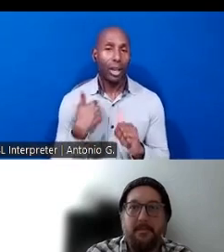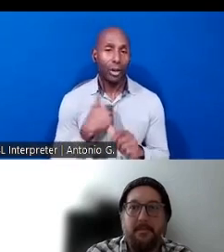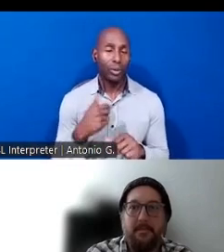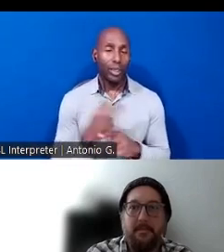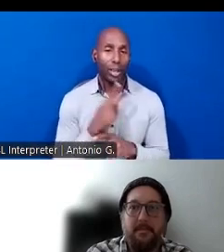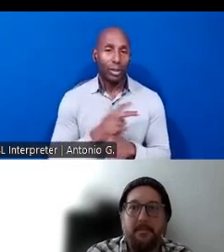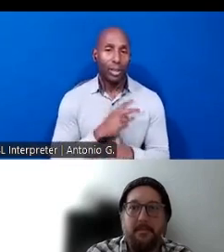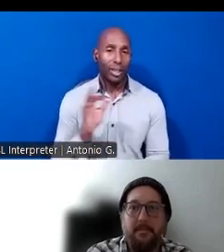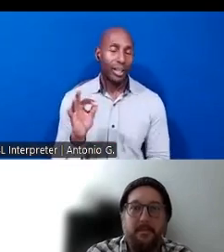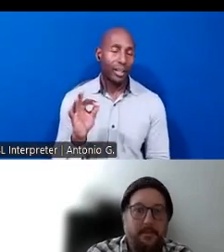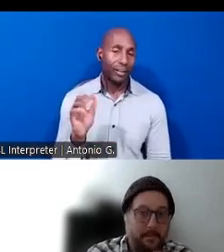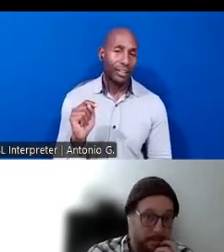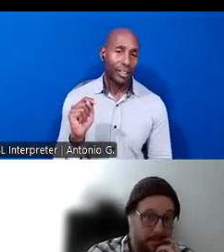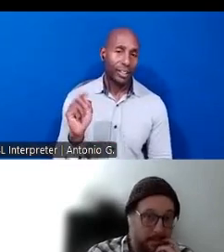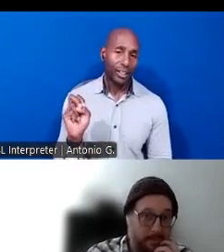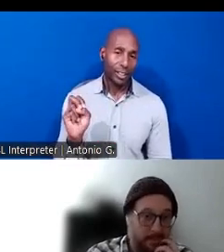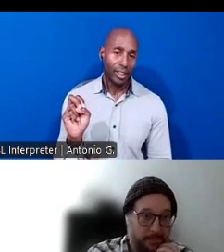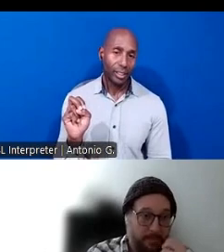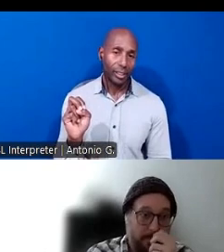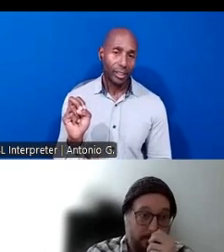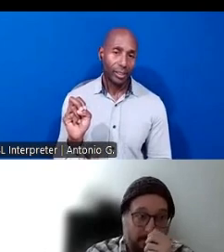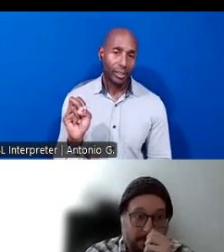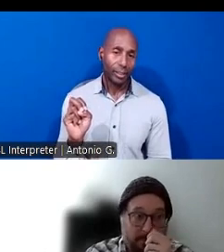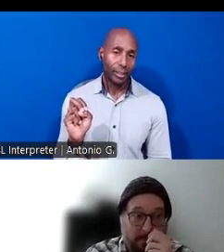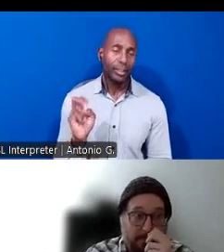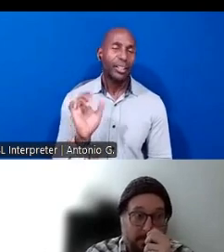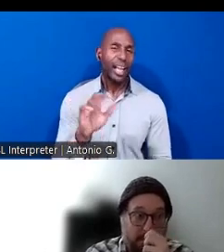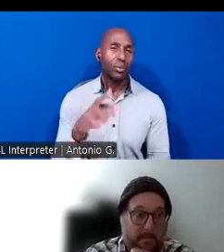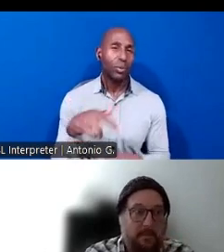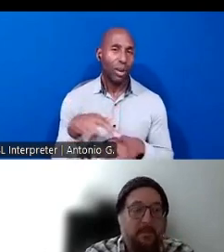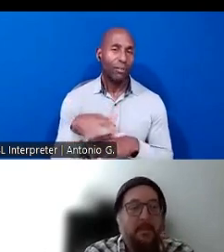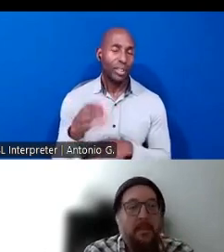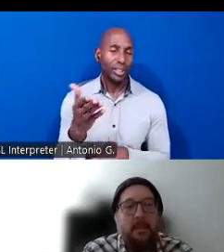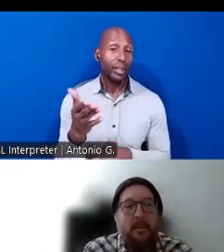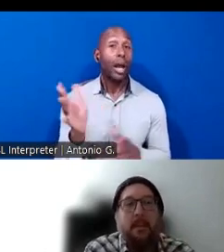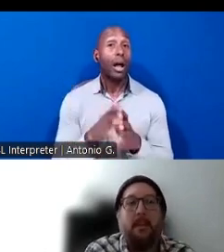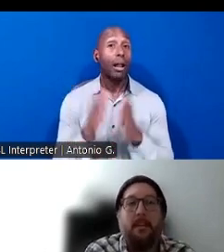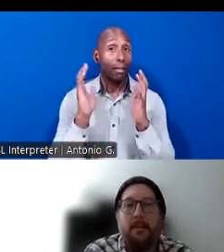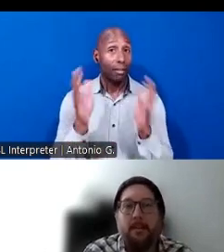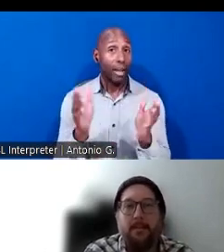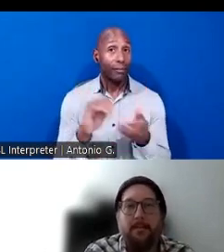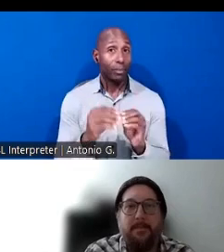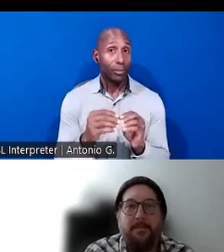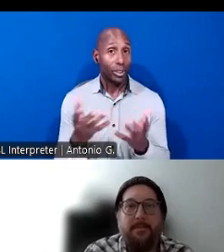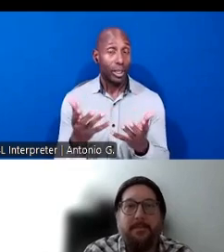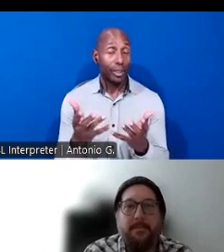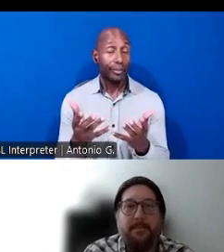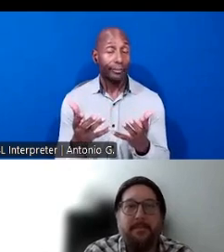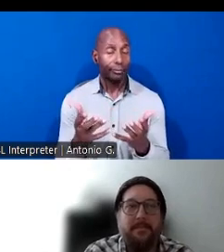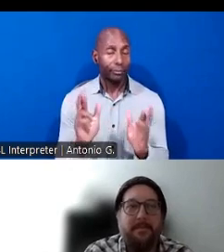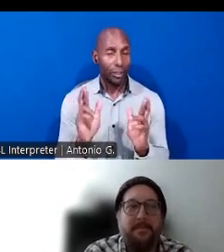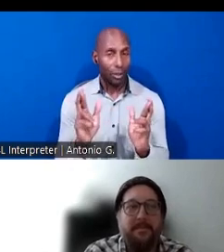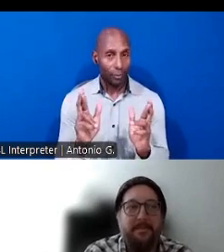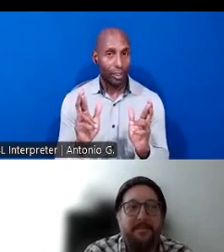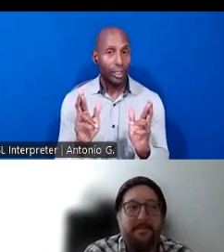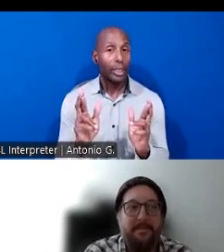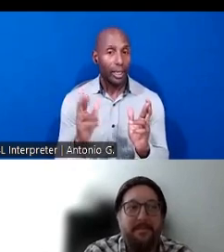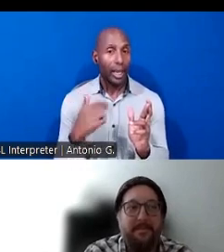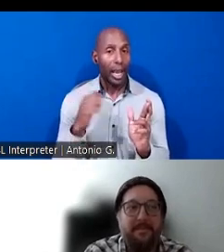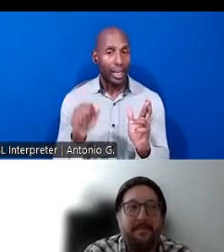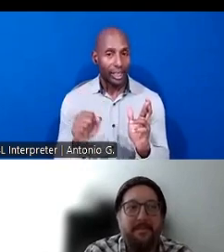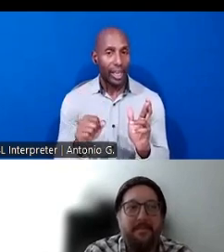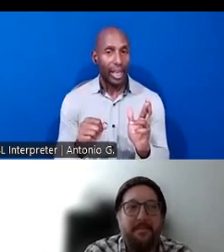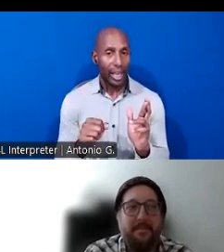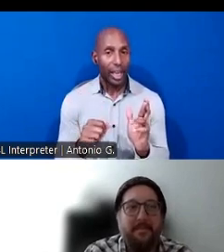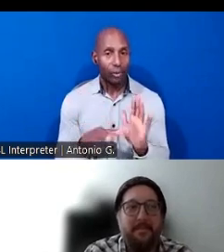for everyone as a reference. There's a lot of numbers on it, and hopefully I will be able to go over them, and then you will be able to